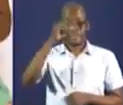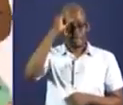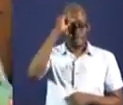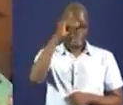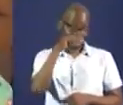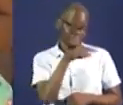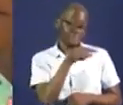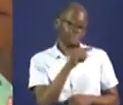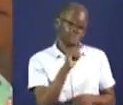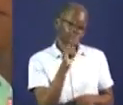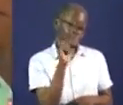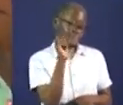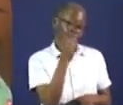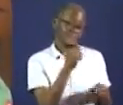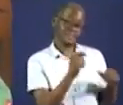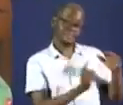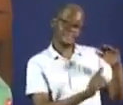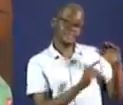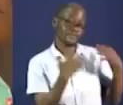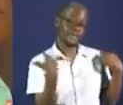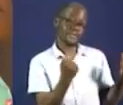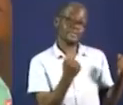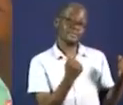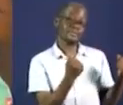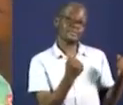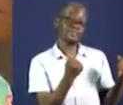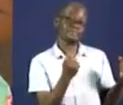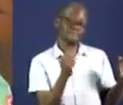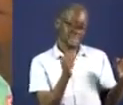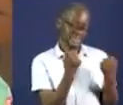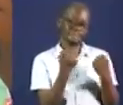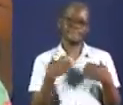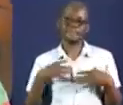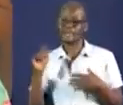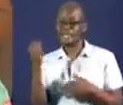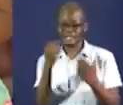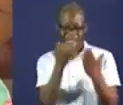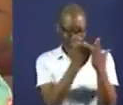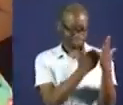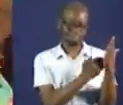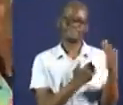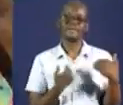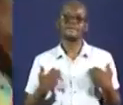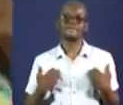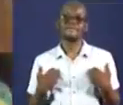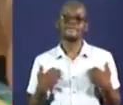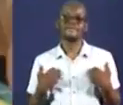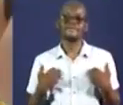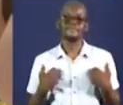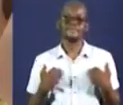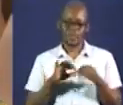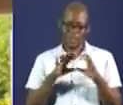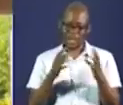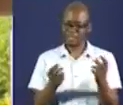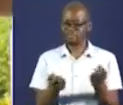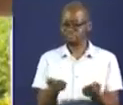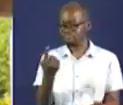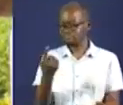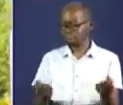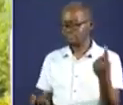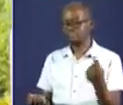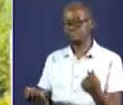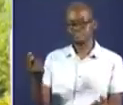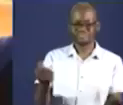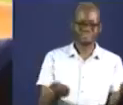The government, through the Ministry of Health, has put in measures to keep Kenyans safe against COVID-19, which is currently rampant around the world,